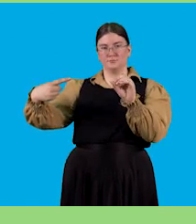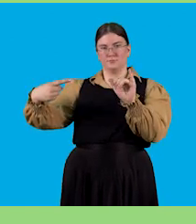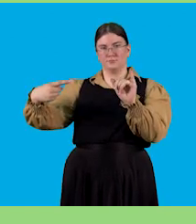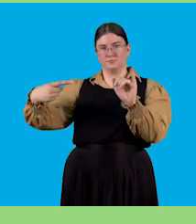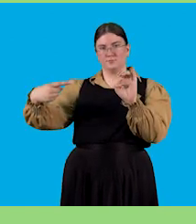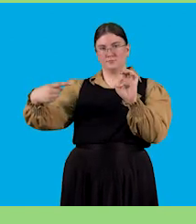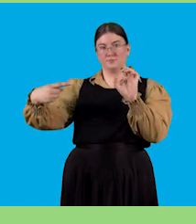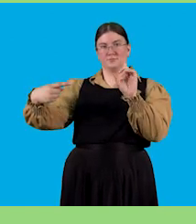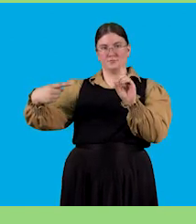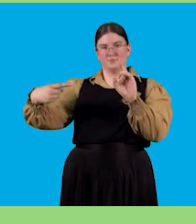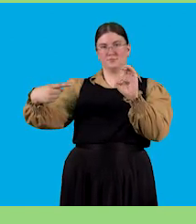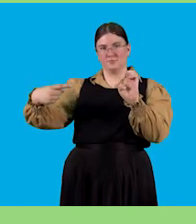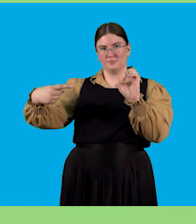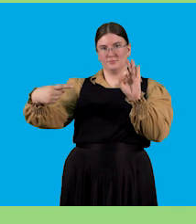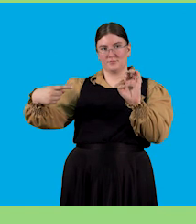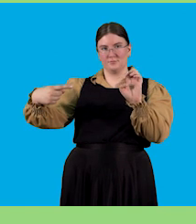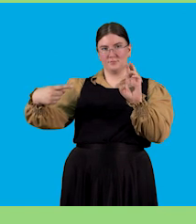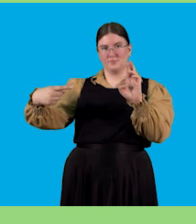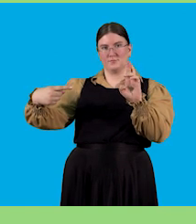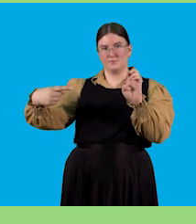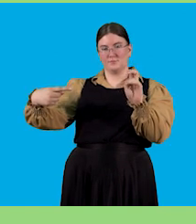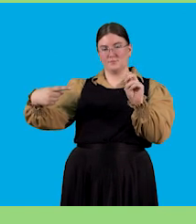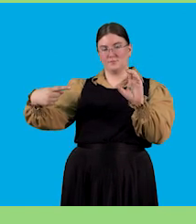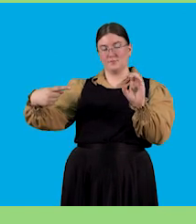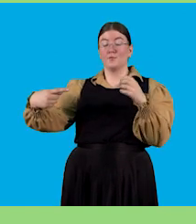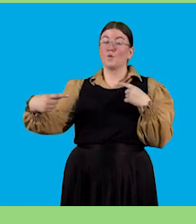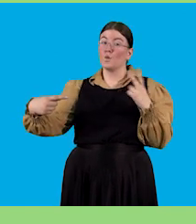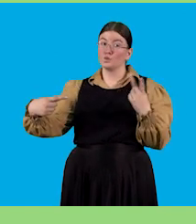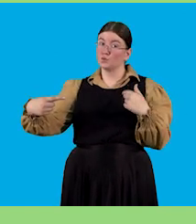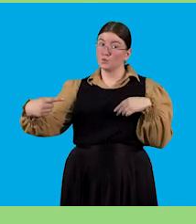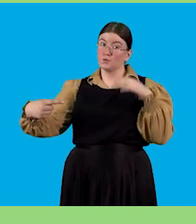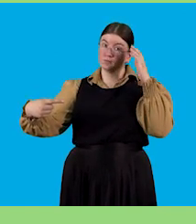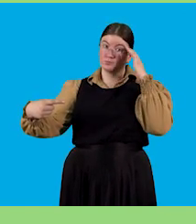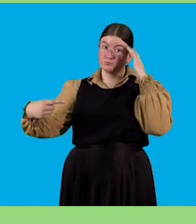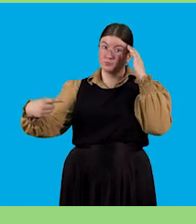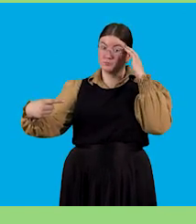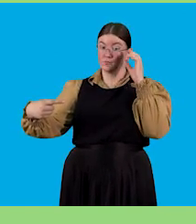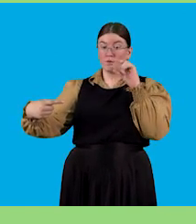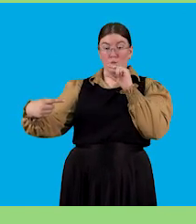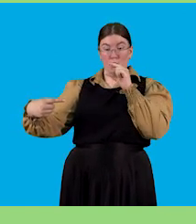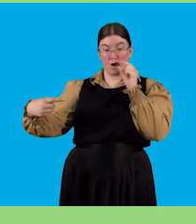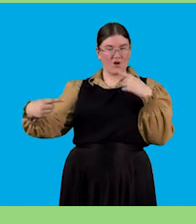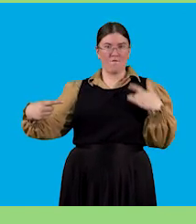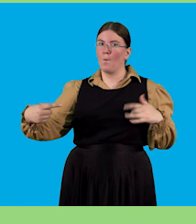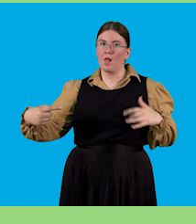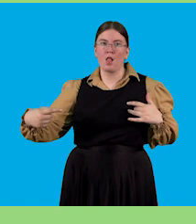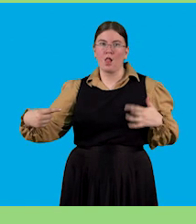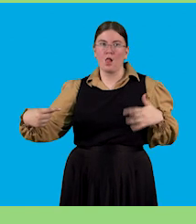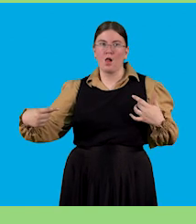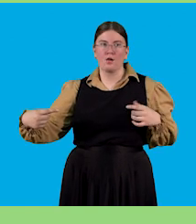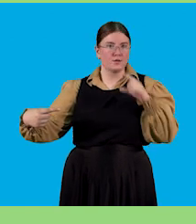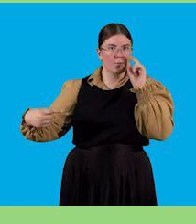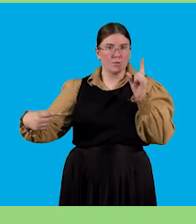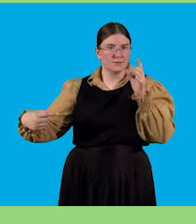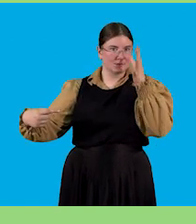We also know that the informal word for this component or part is known